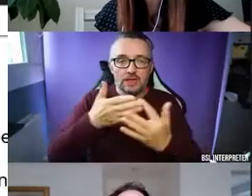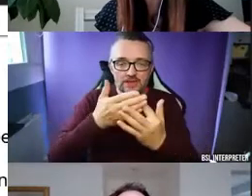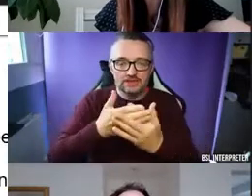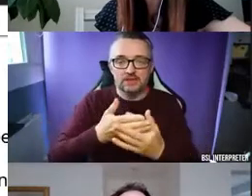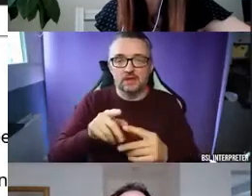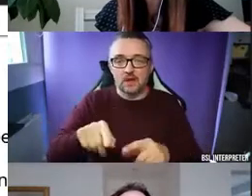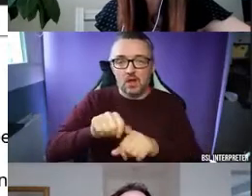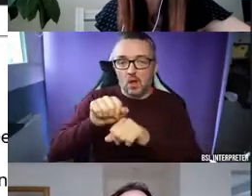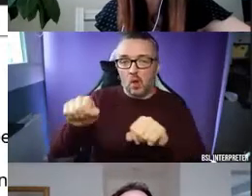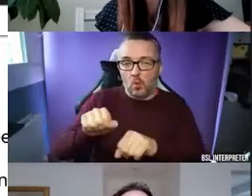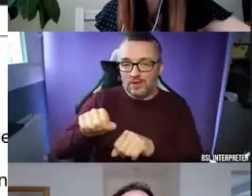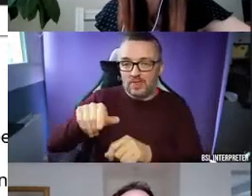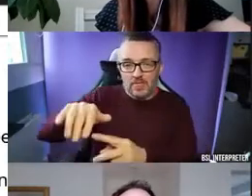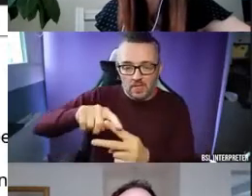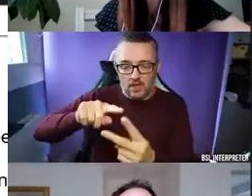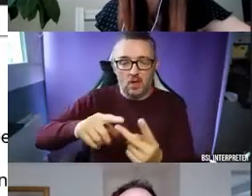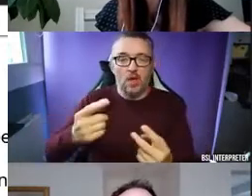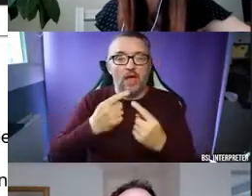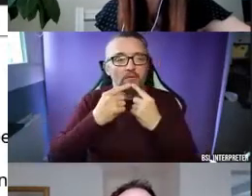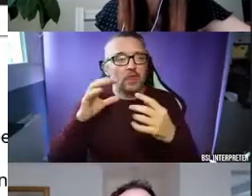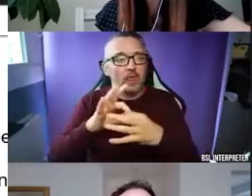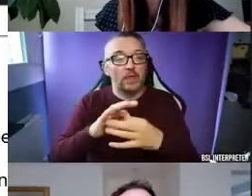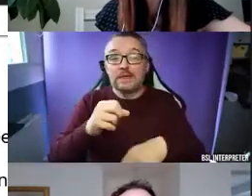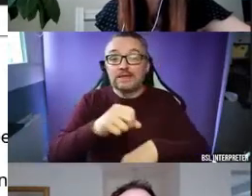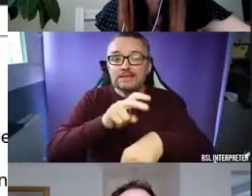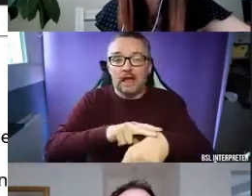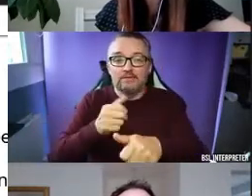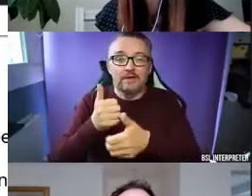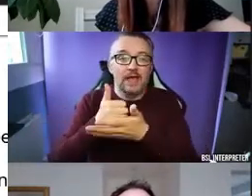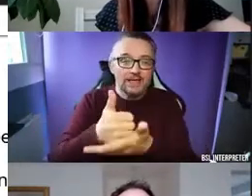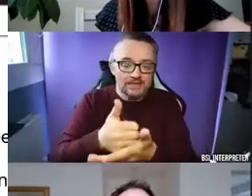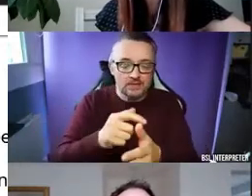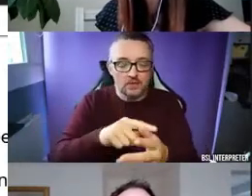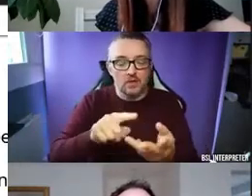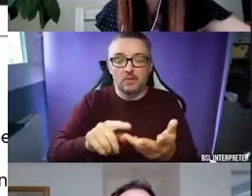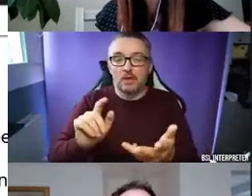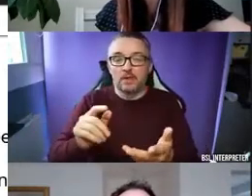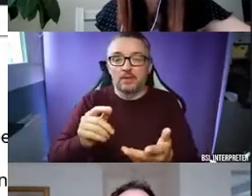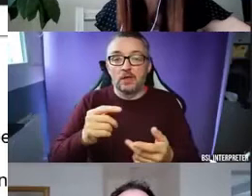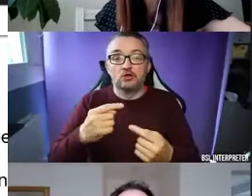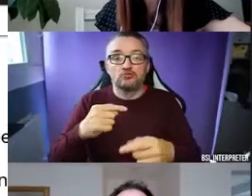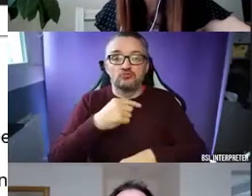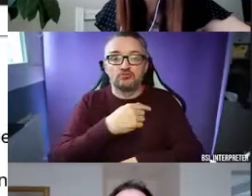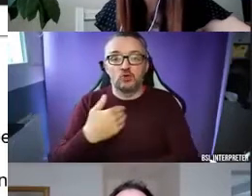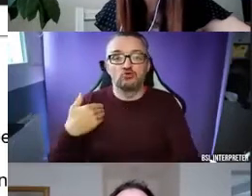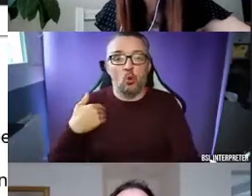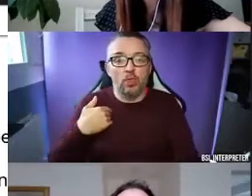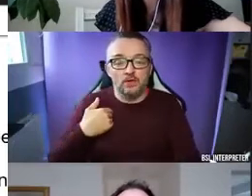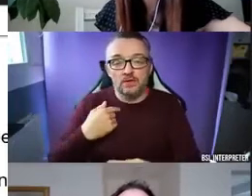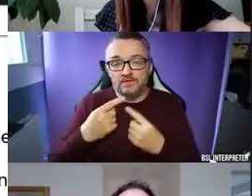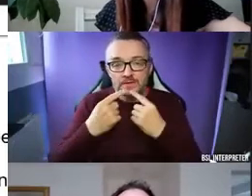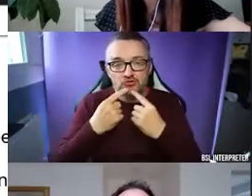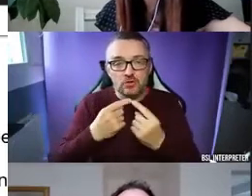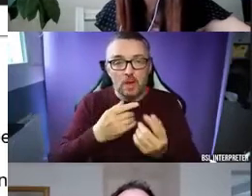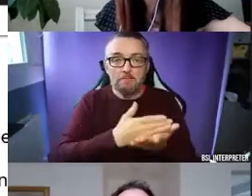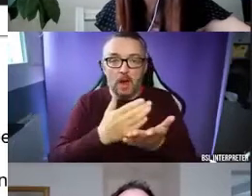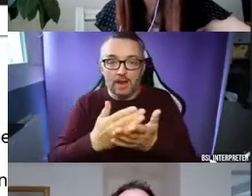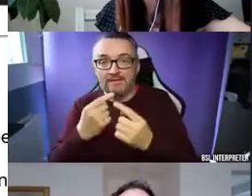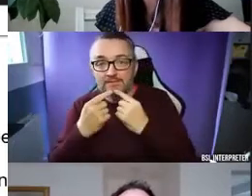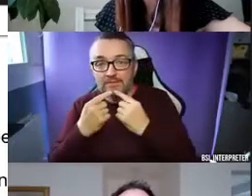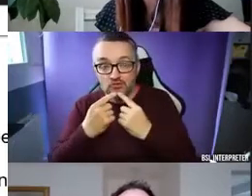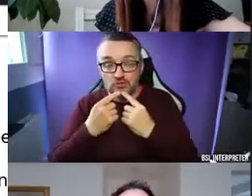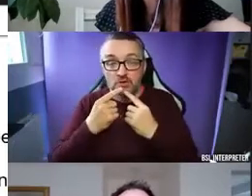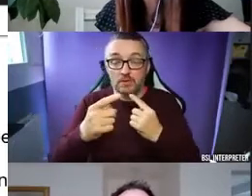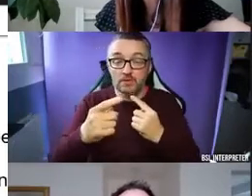staff assistance is available, and the availability of toilets and parking, and more. However, accurate